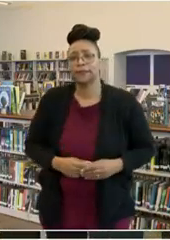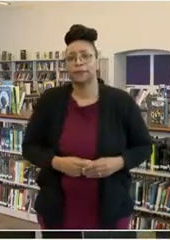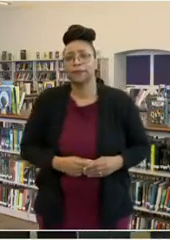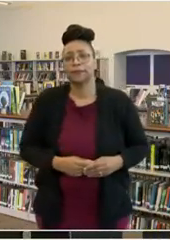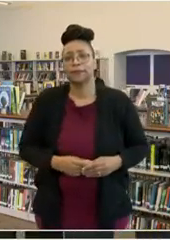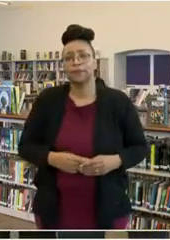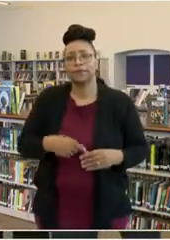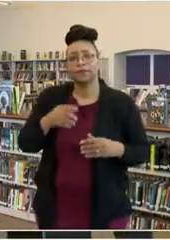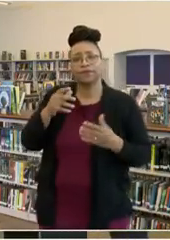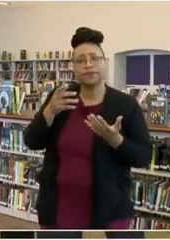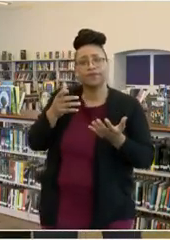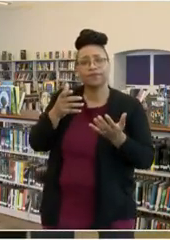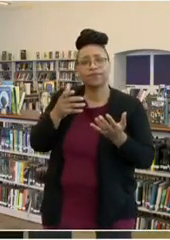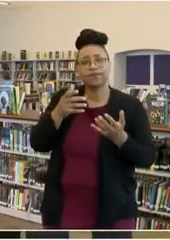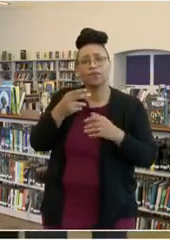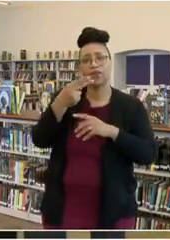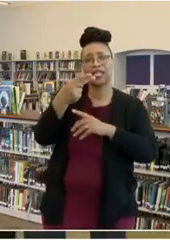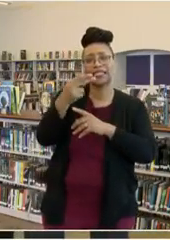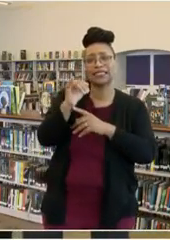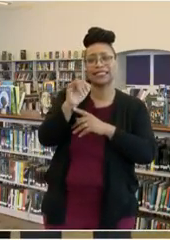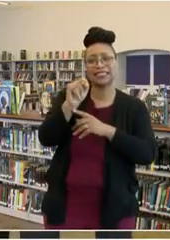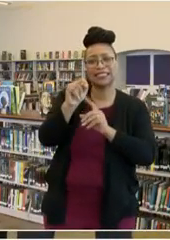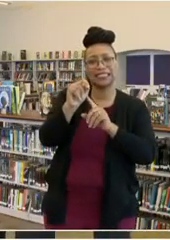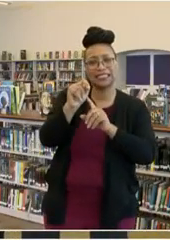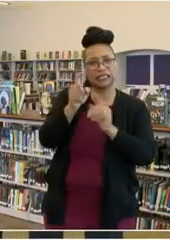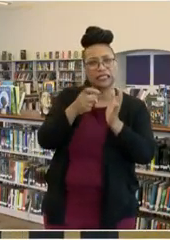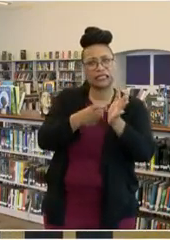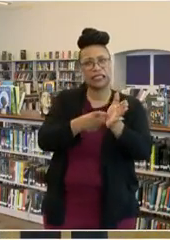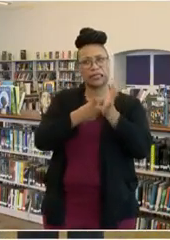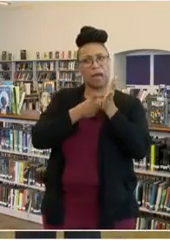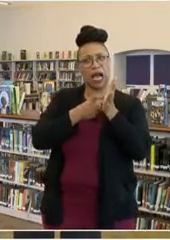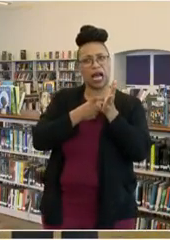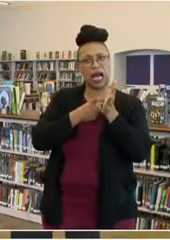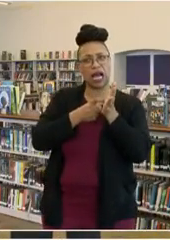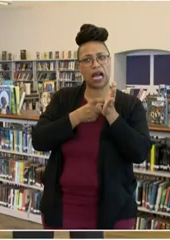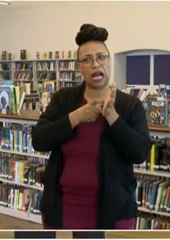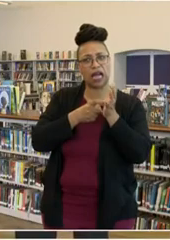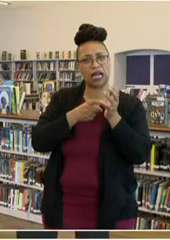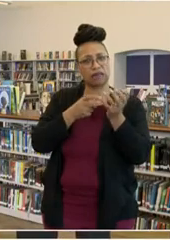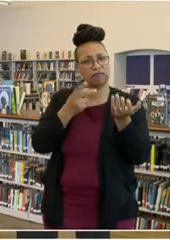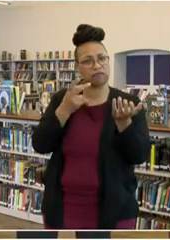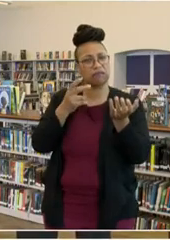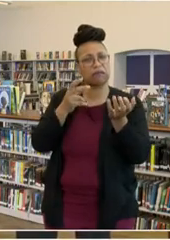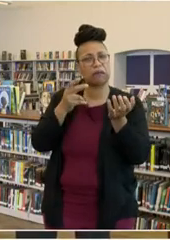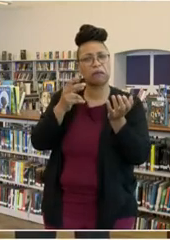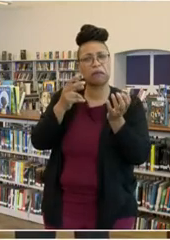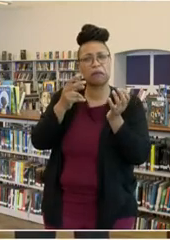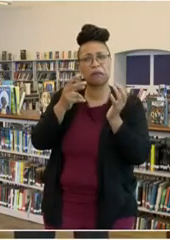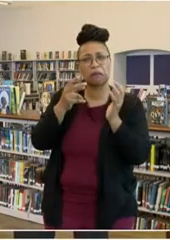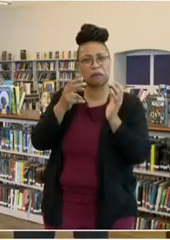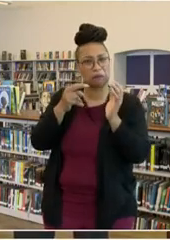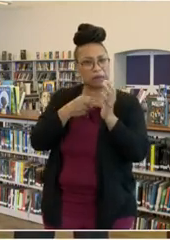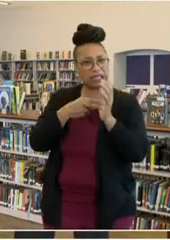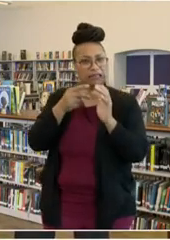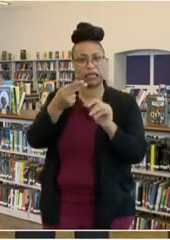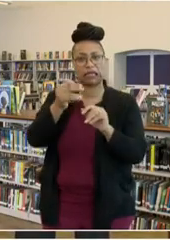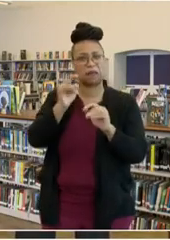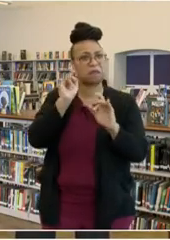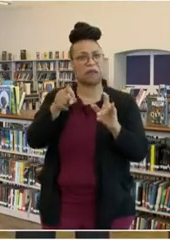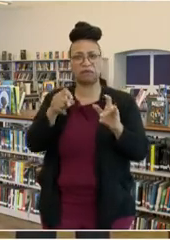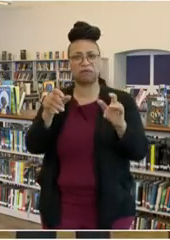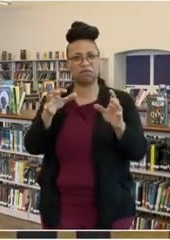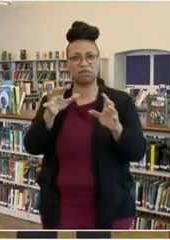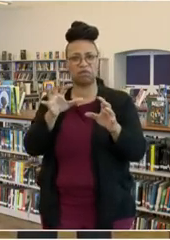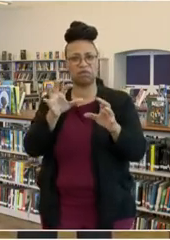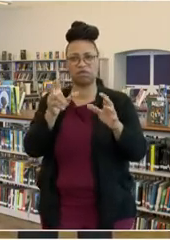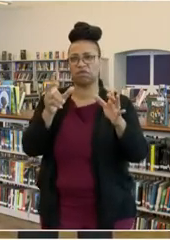you know, I know I don't want to call it catch-up, but, you know, you're trying to enhance the education for a kid as much as possible. Is